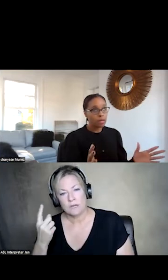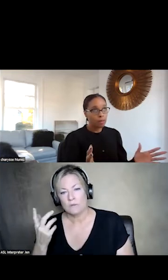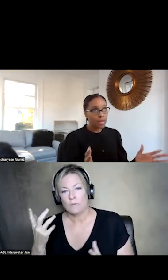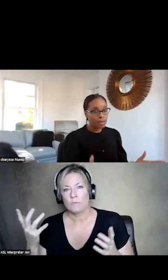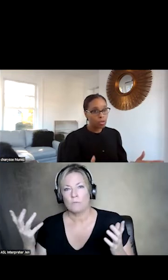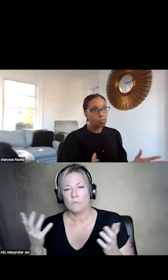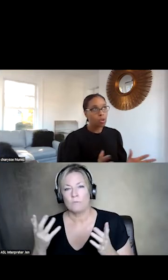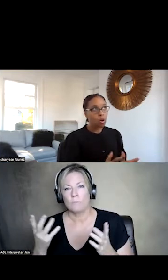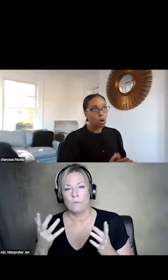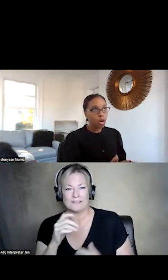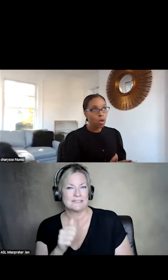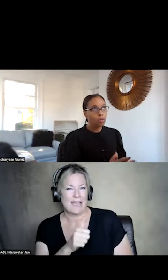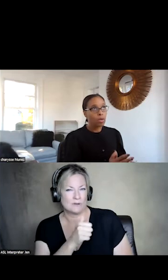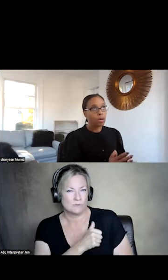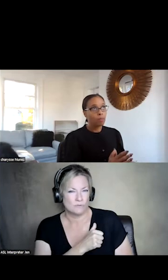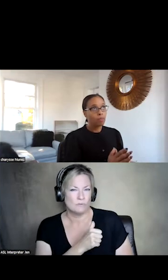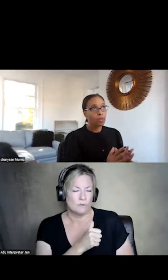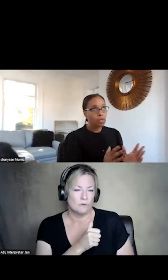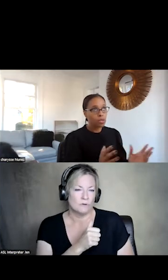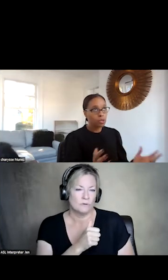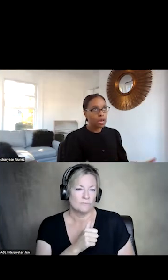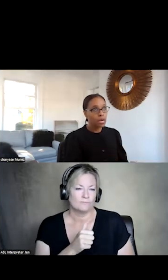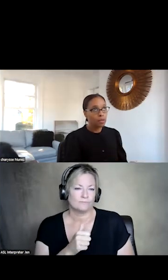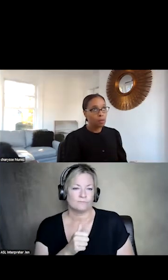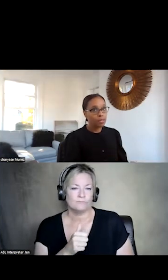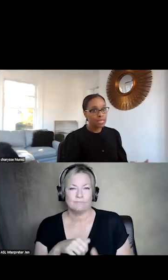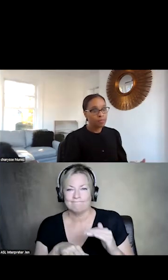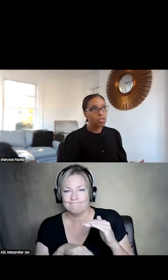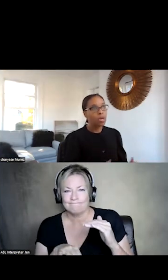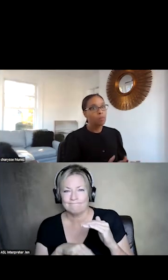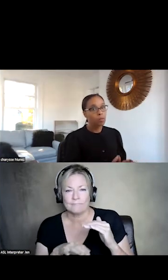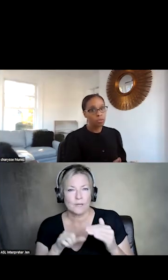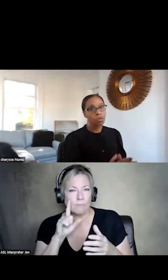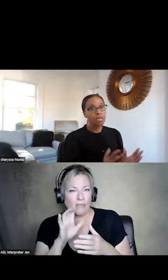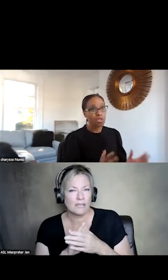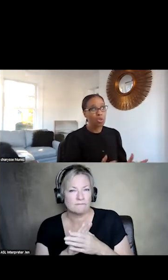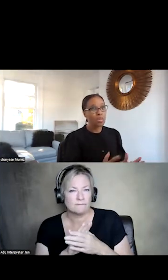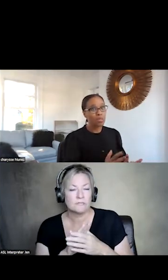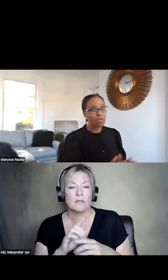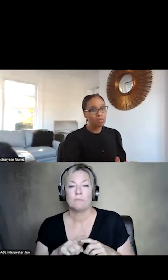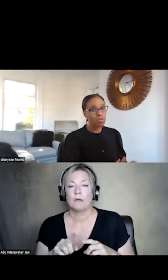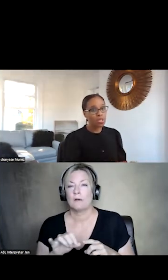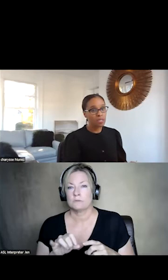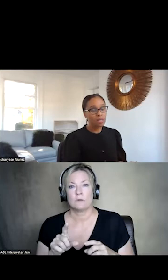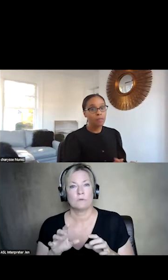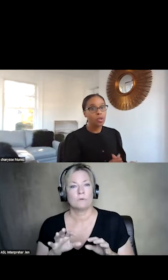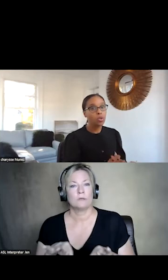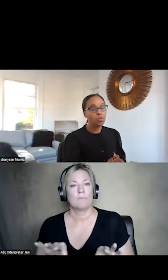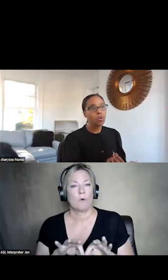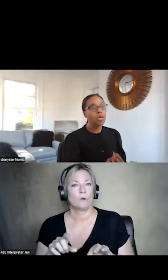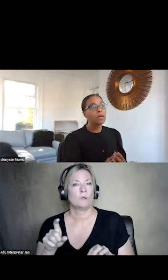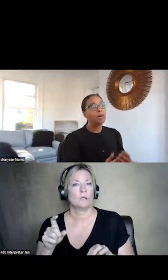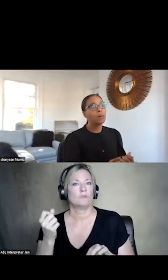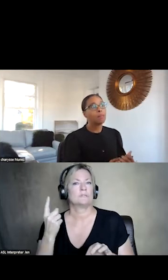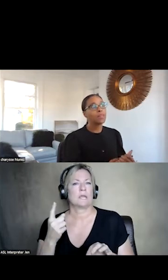the attitudes are, the underlying beliefs, but also making sure we have a clear understanding of the